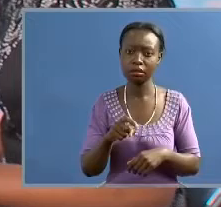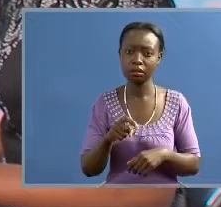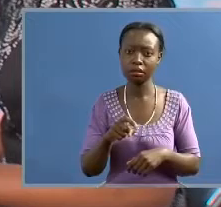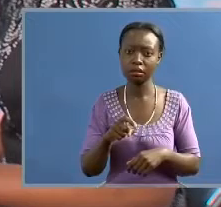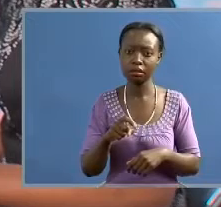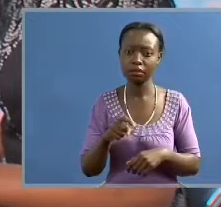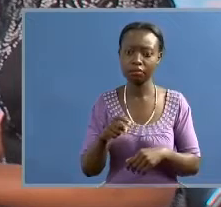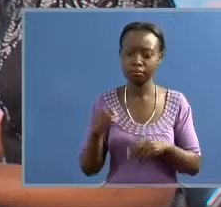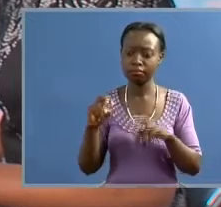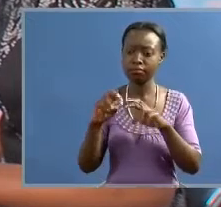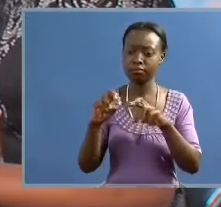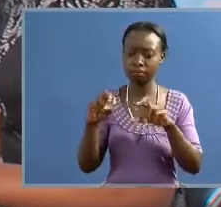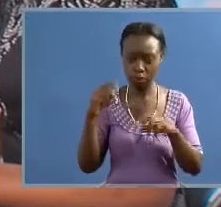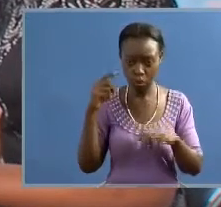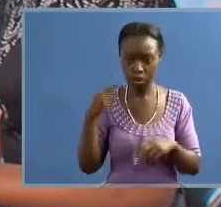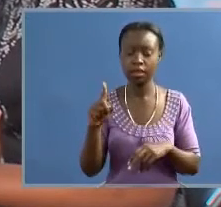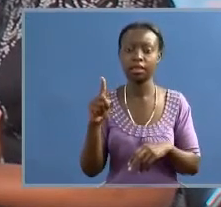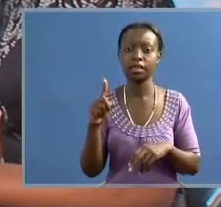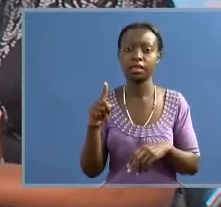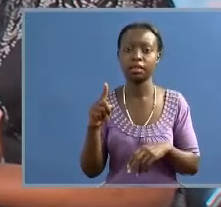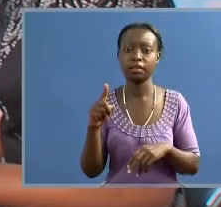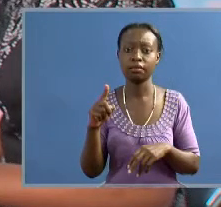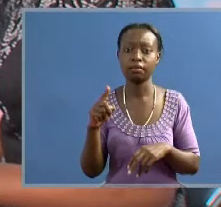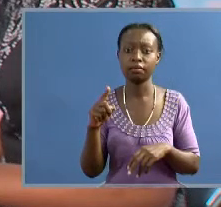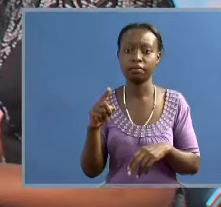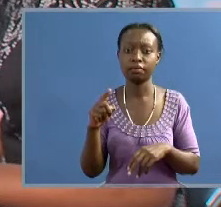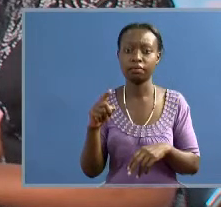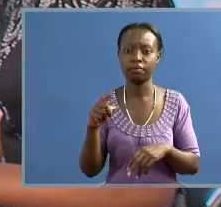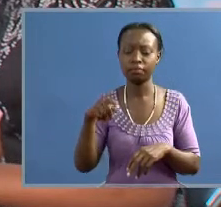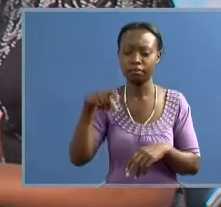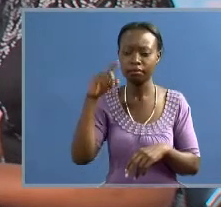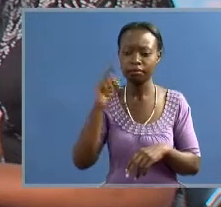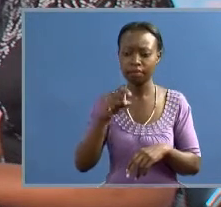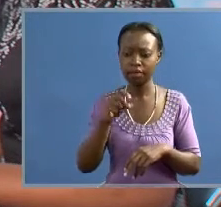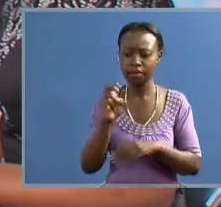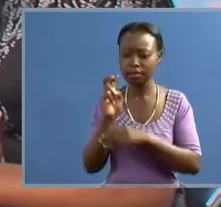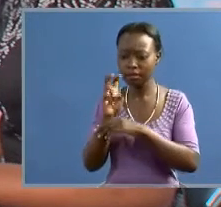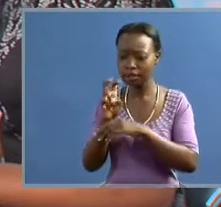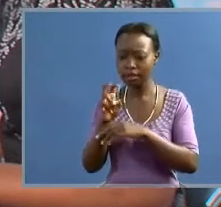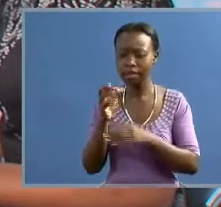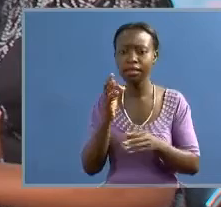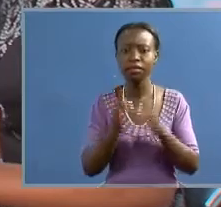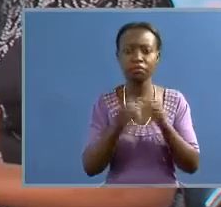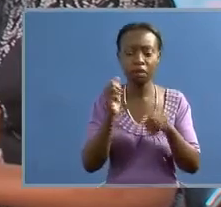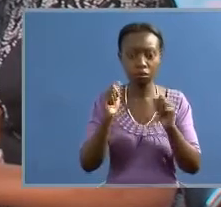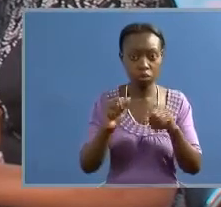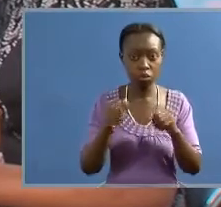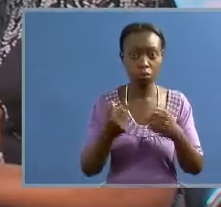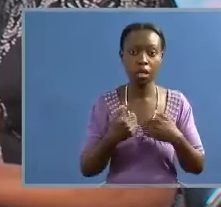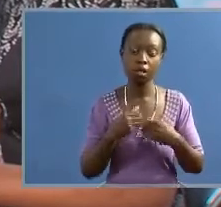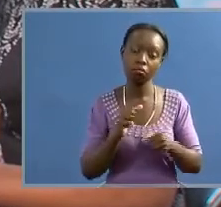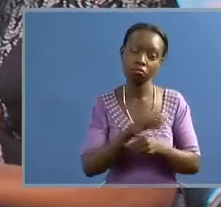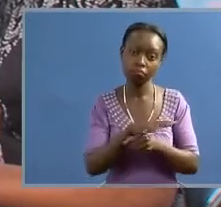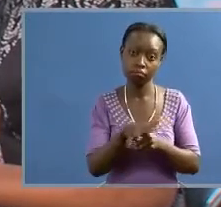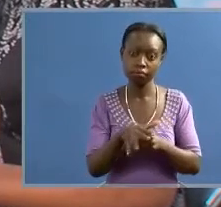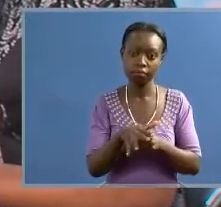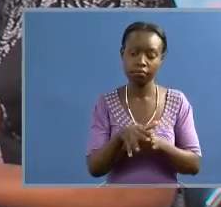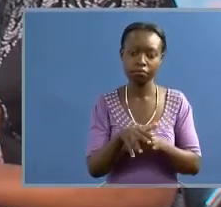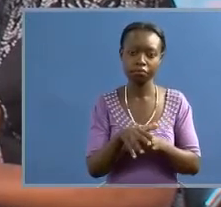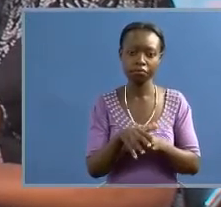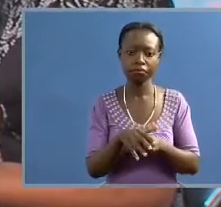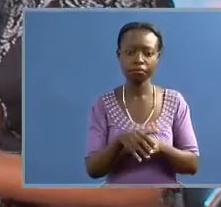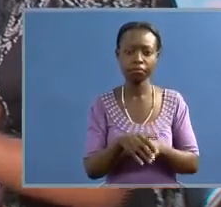should self-quarantine yourself to observe over a period of time whether you could be suffering from this condition. And just